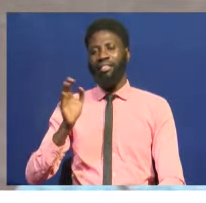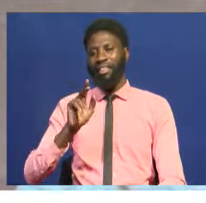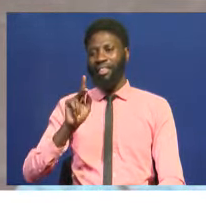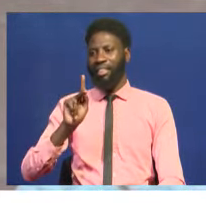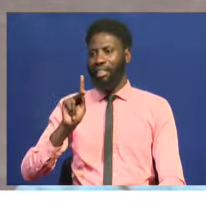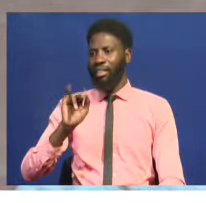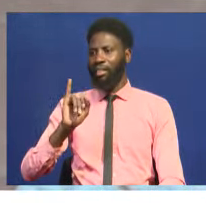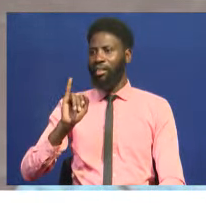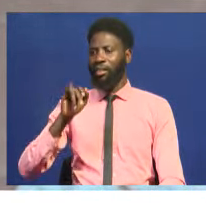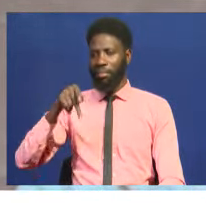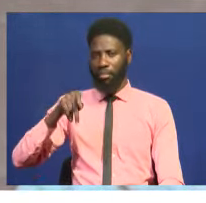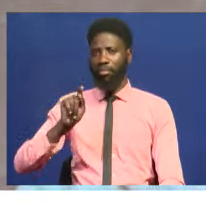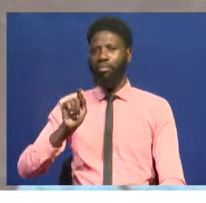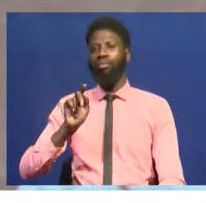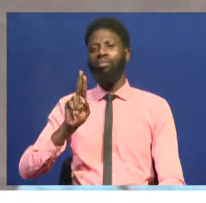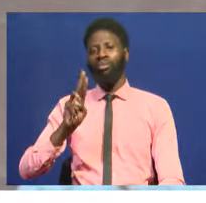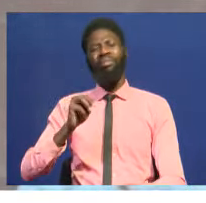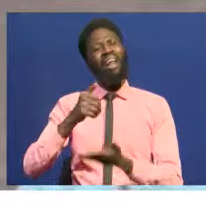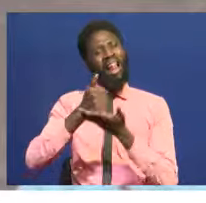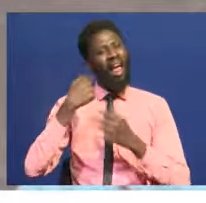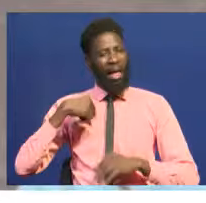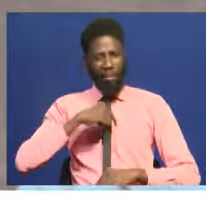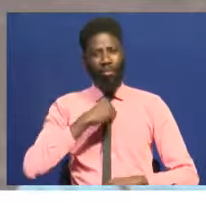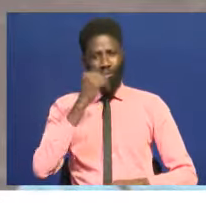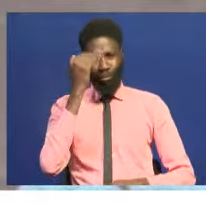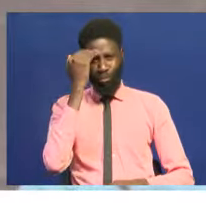Mutusaidie na tunajua mko na uwezo.